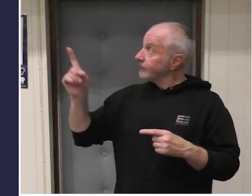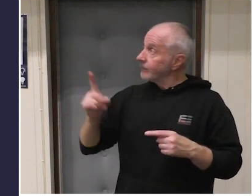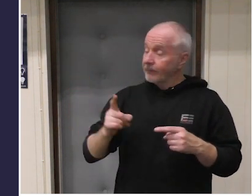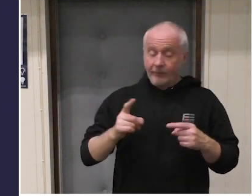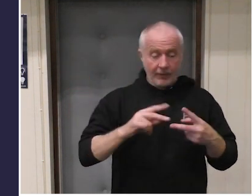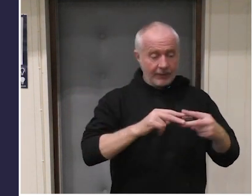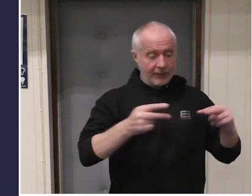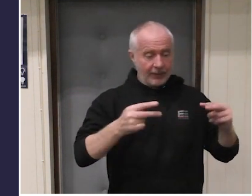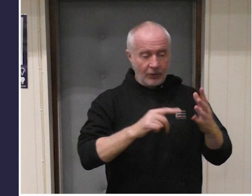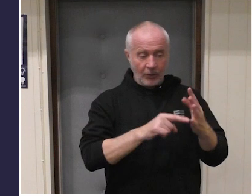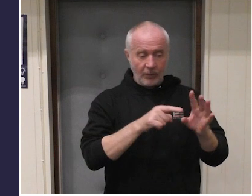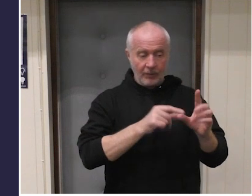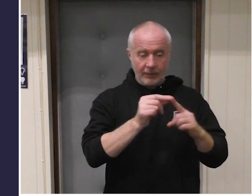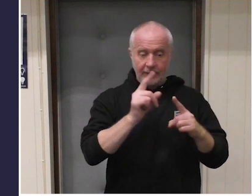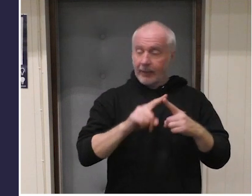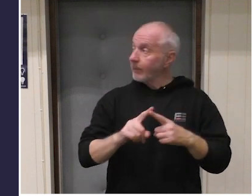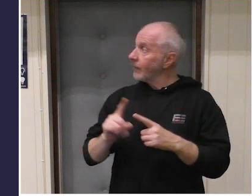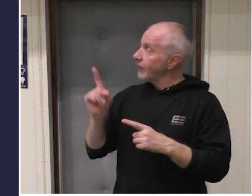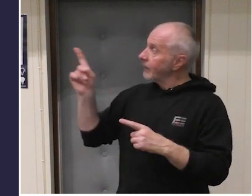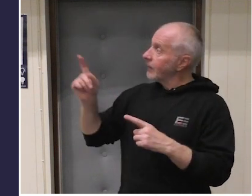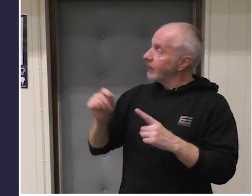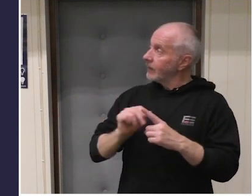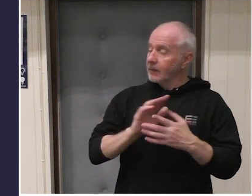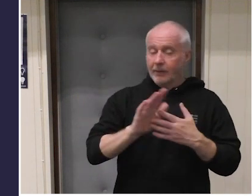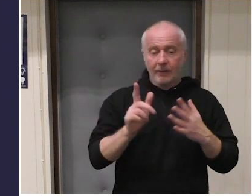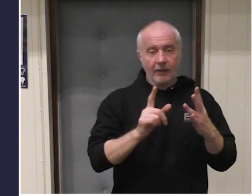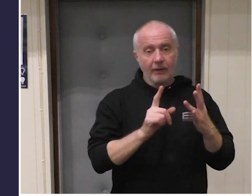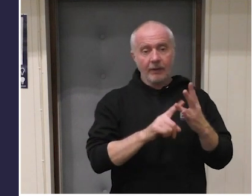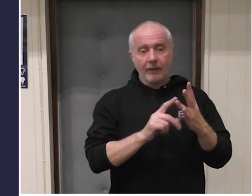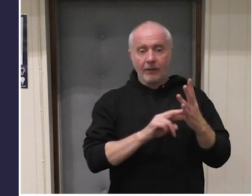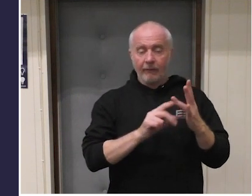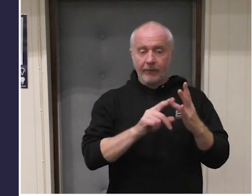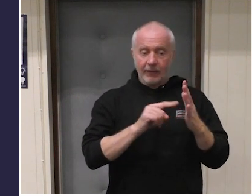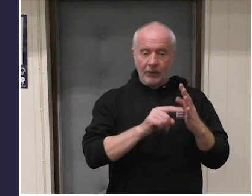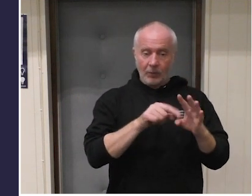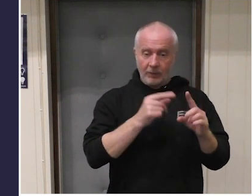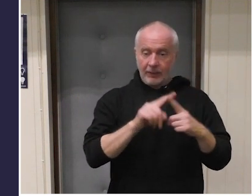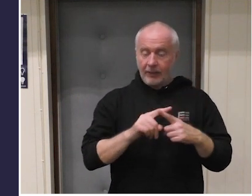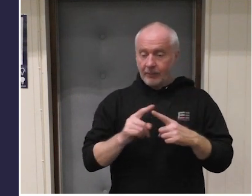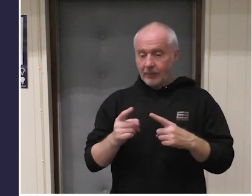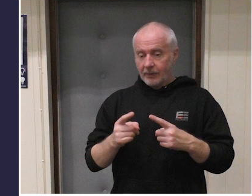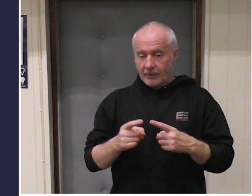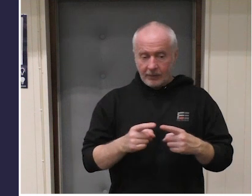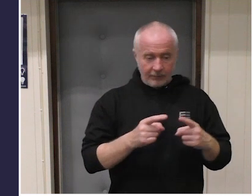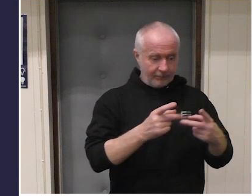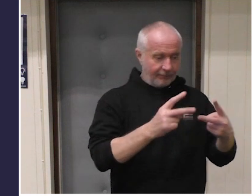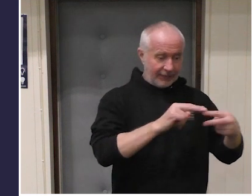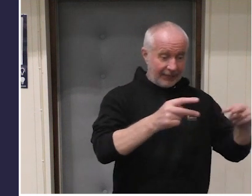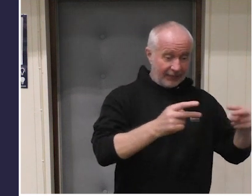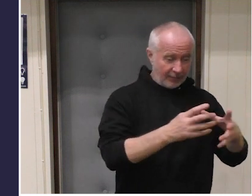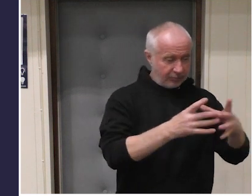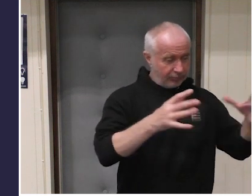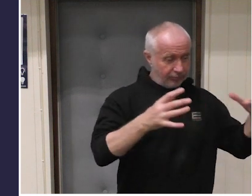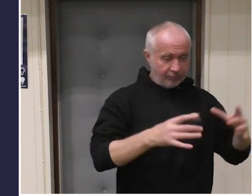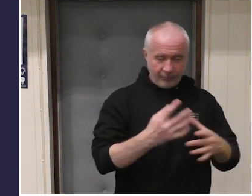genotypes. We have a smaller space of phenotypes. And there's many, many genotypes that give us a single phenotype.